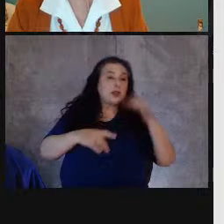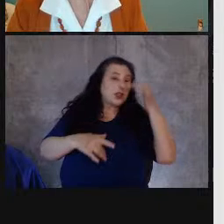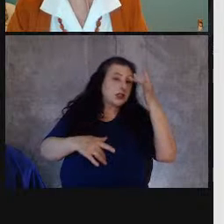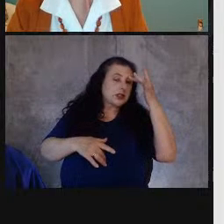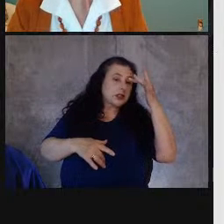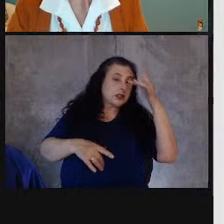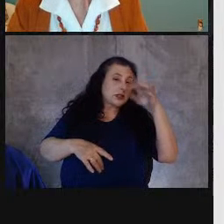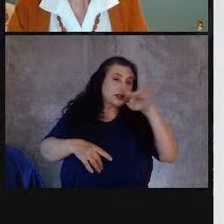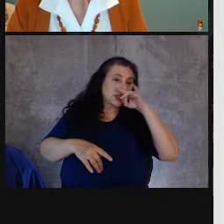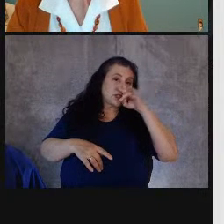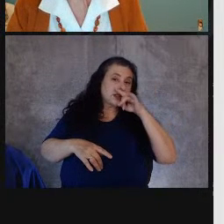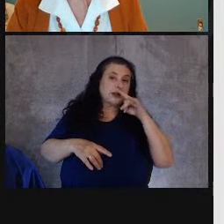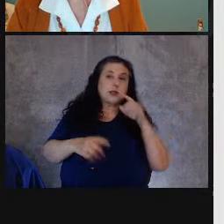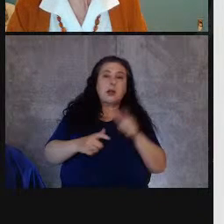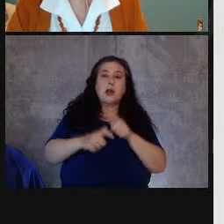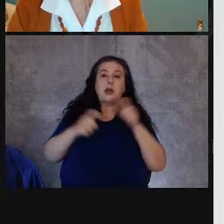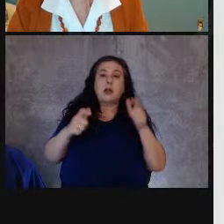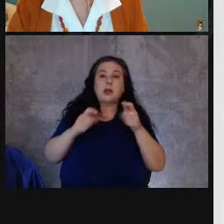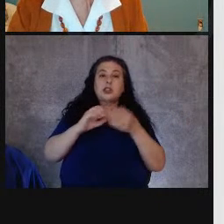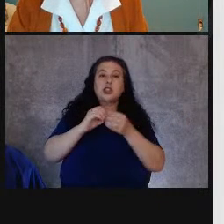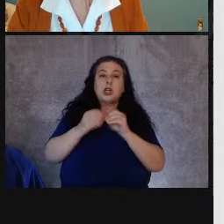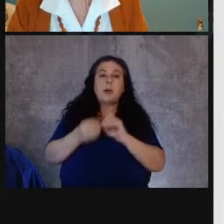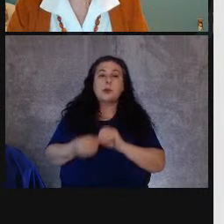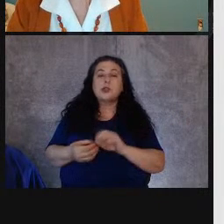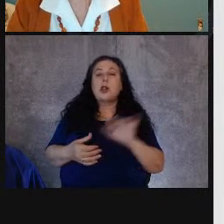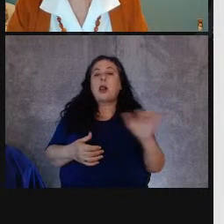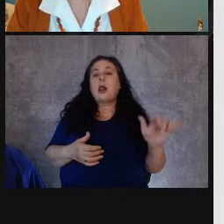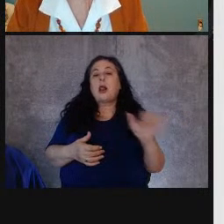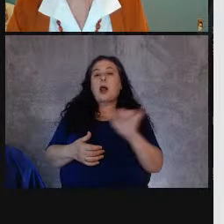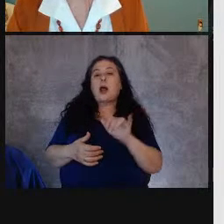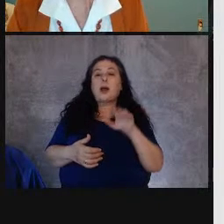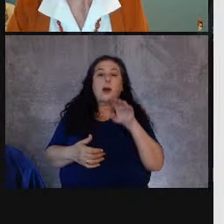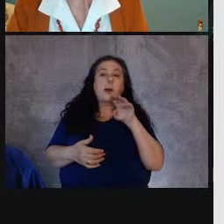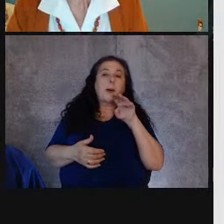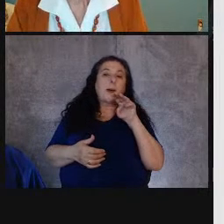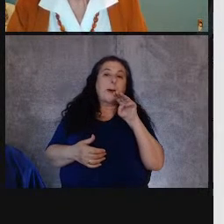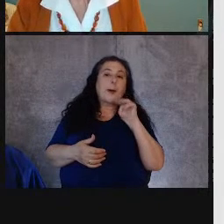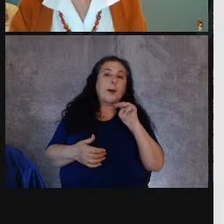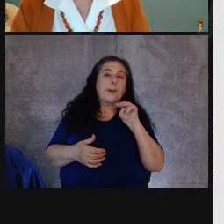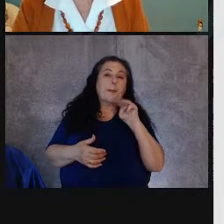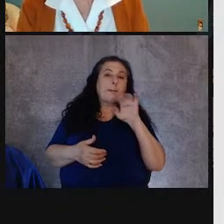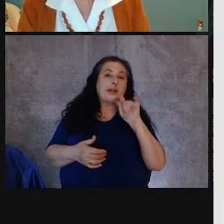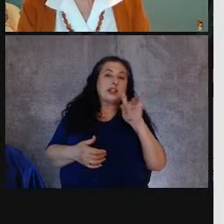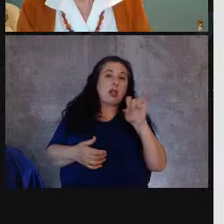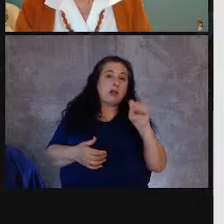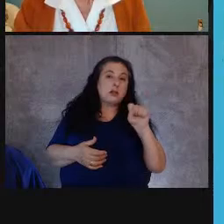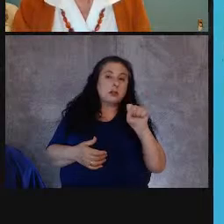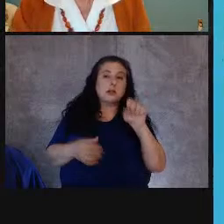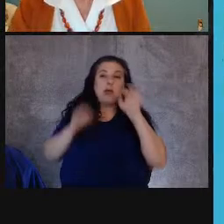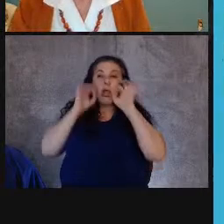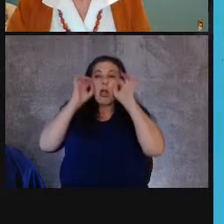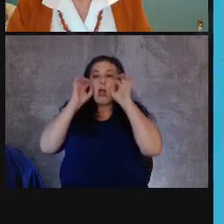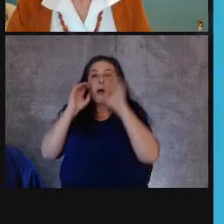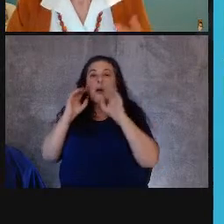in significant numbers, such as measles, mumps, and rubella.